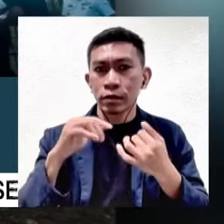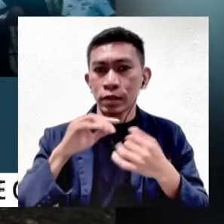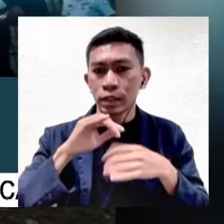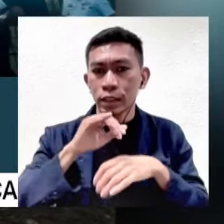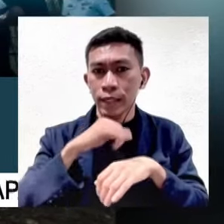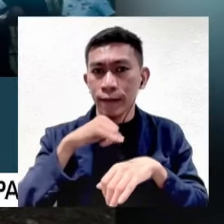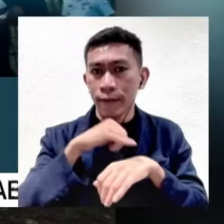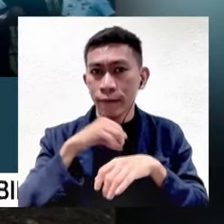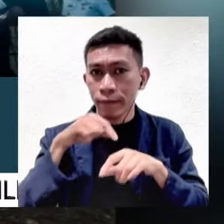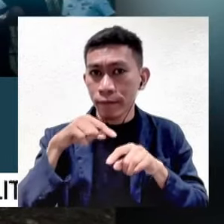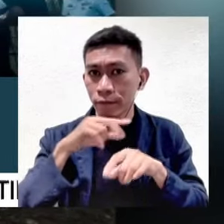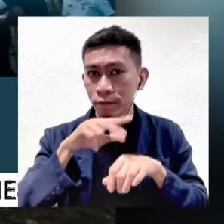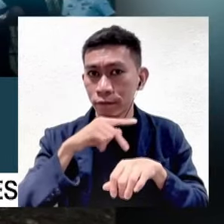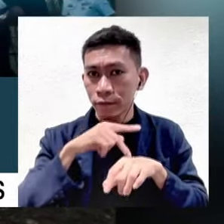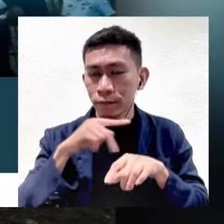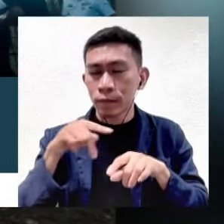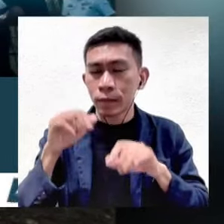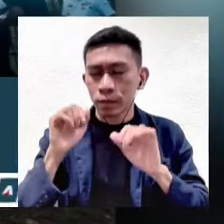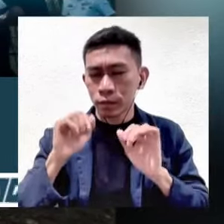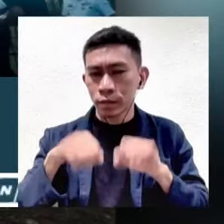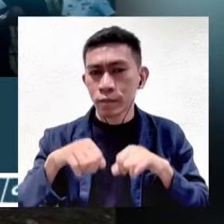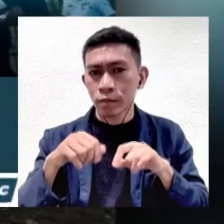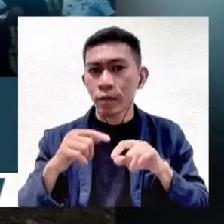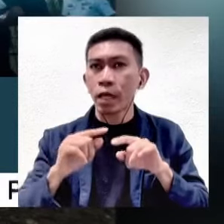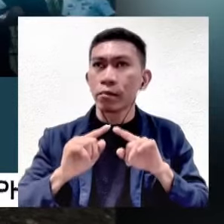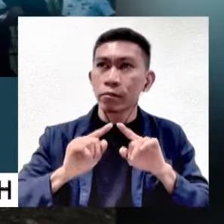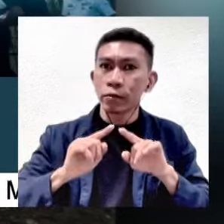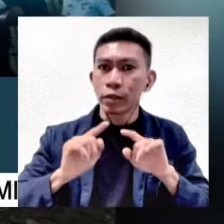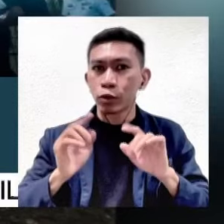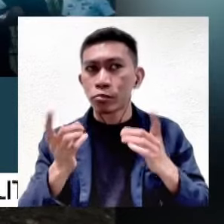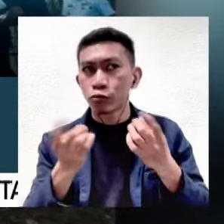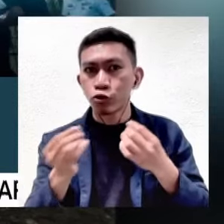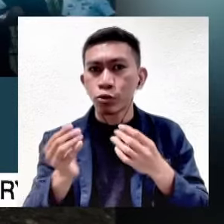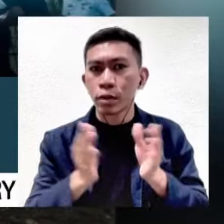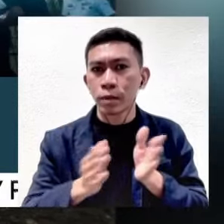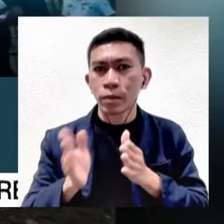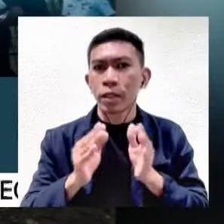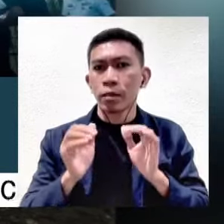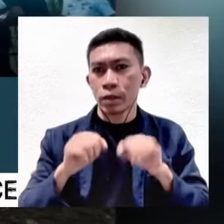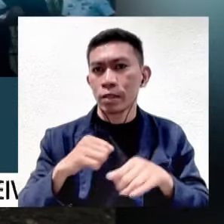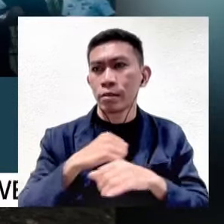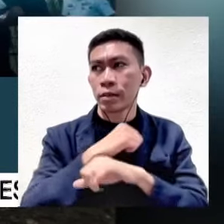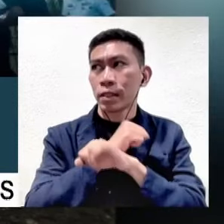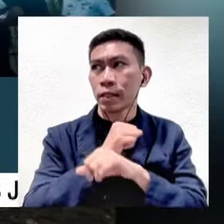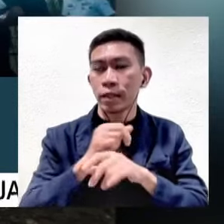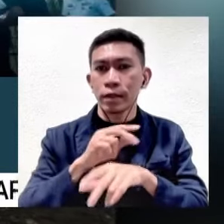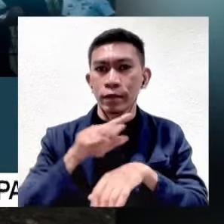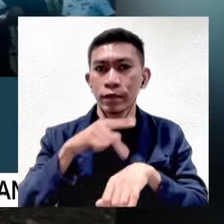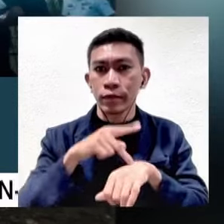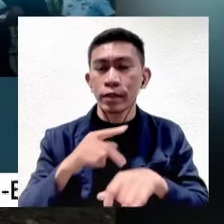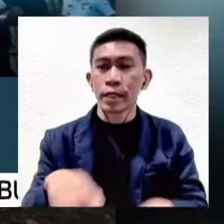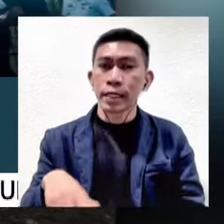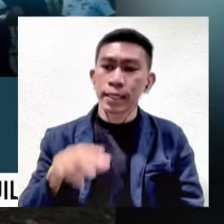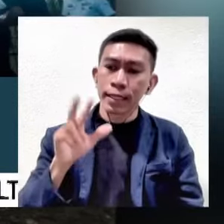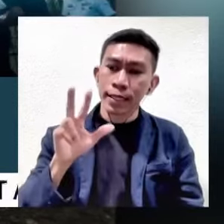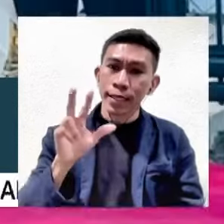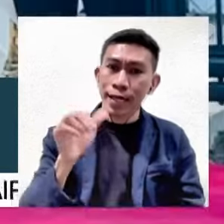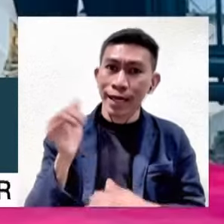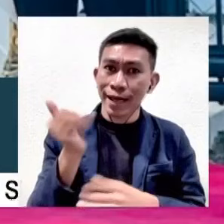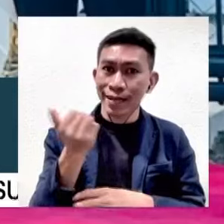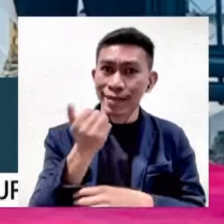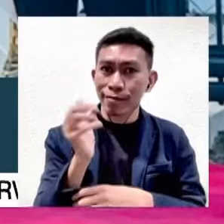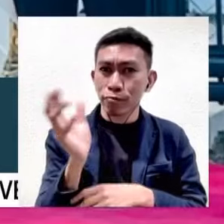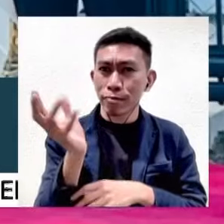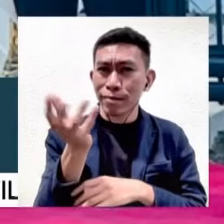will be able to respond promptly to safeguard the country's economic interests. The three remaining radar units are expected to be delivered